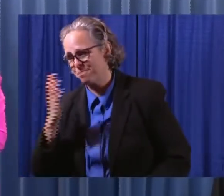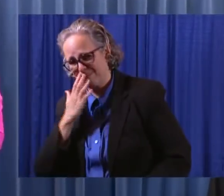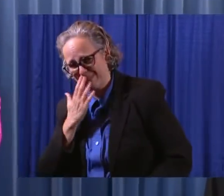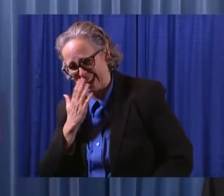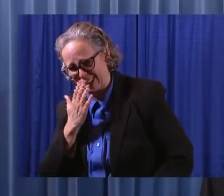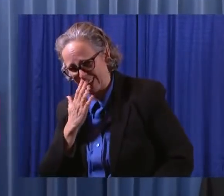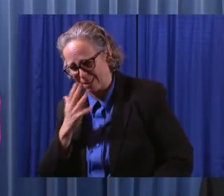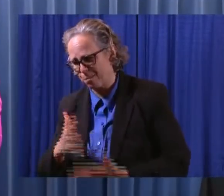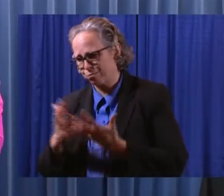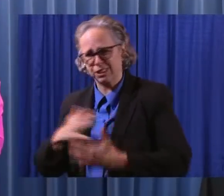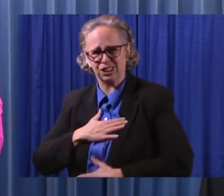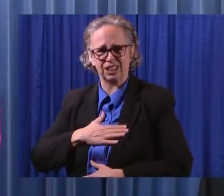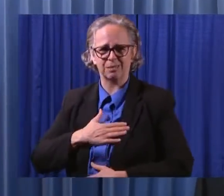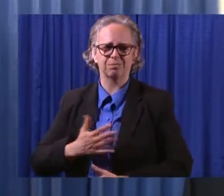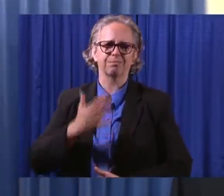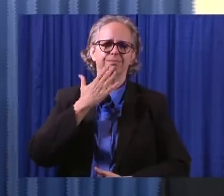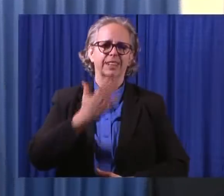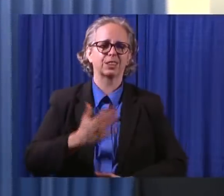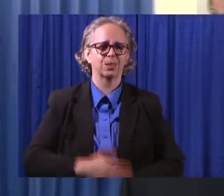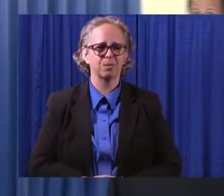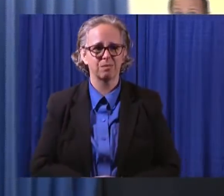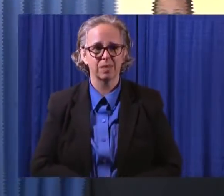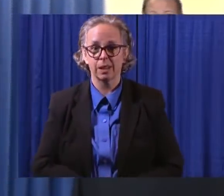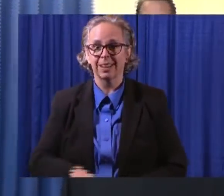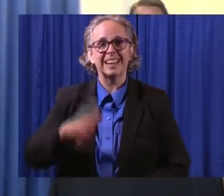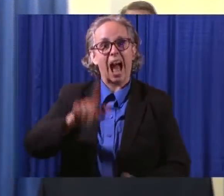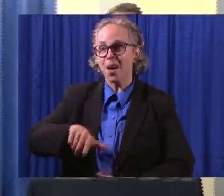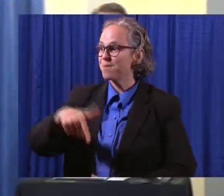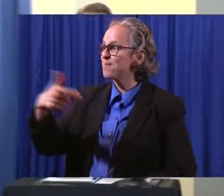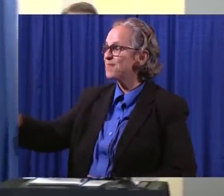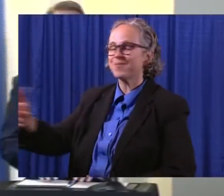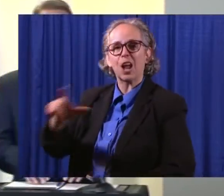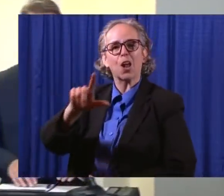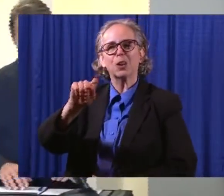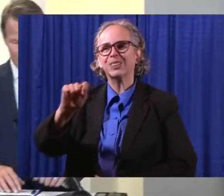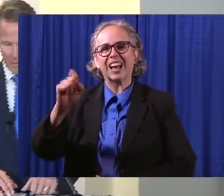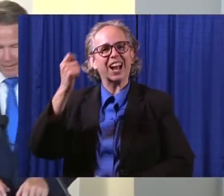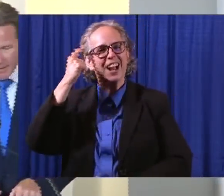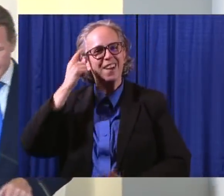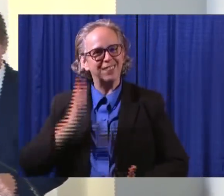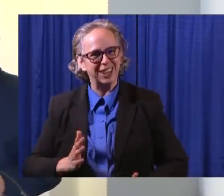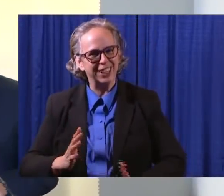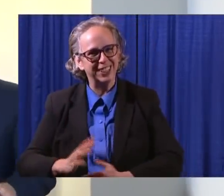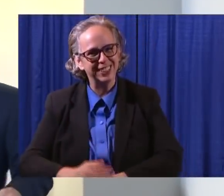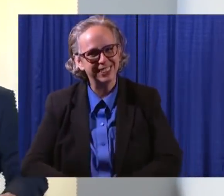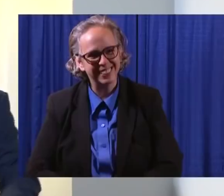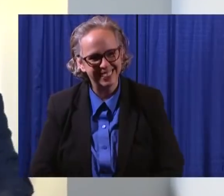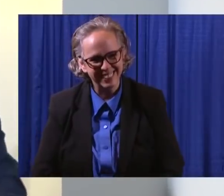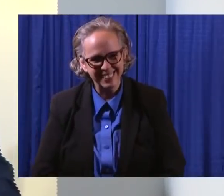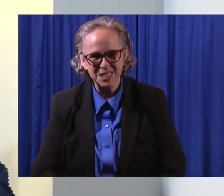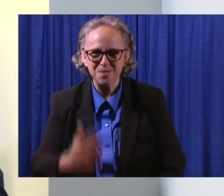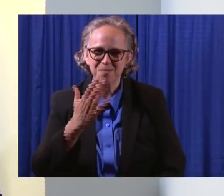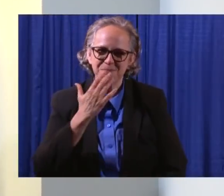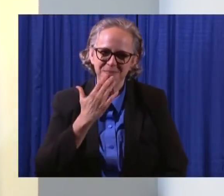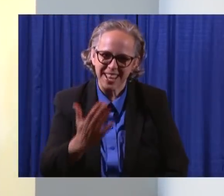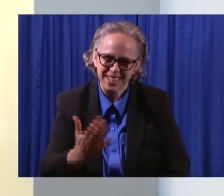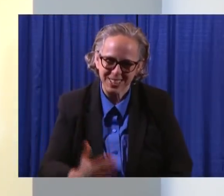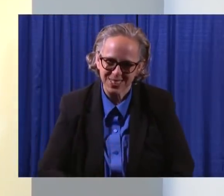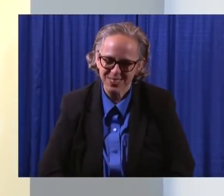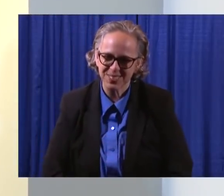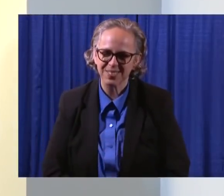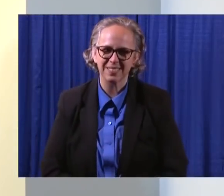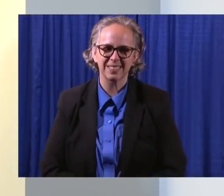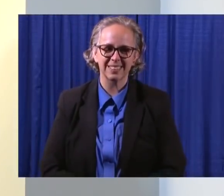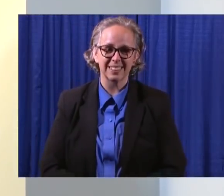Thank you. Thank you. Lieutenant Governor. Thank you very much, Governor. Great to join you again